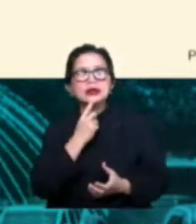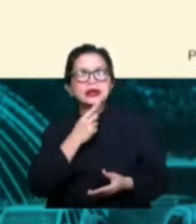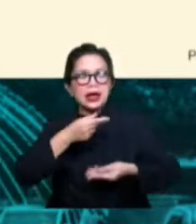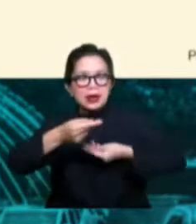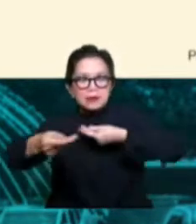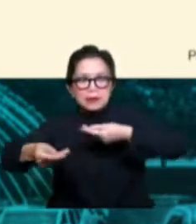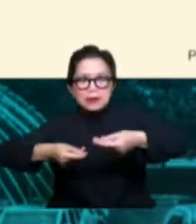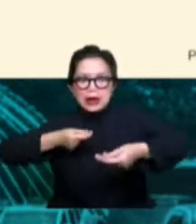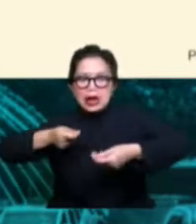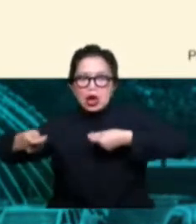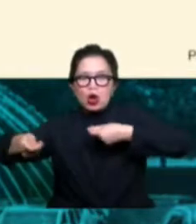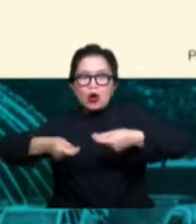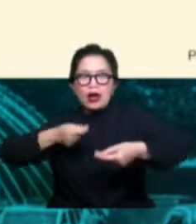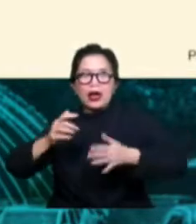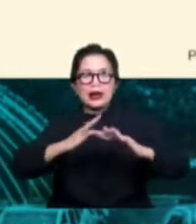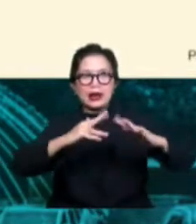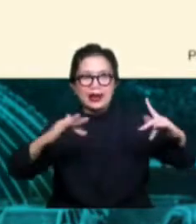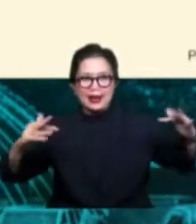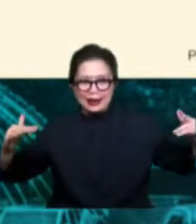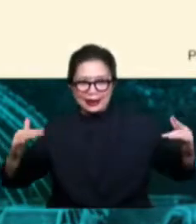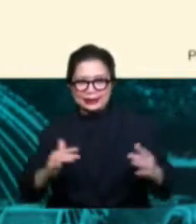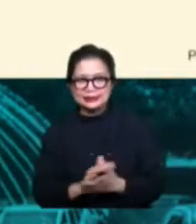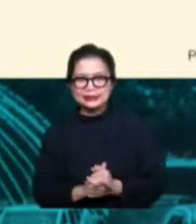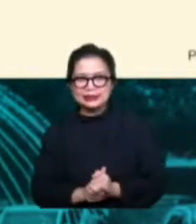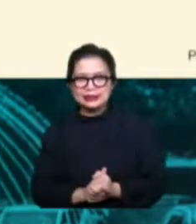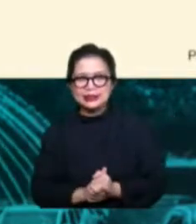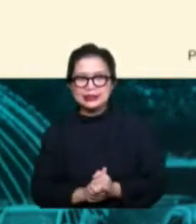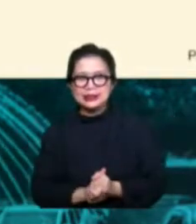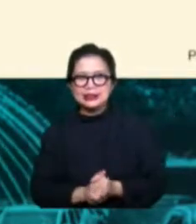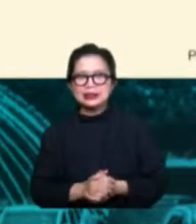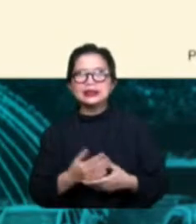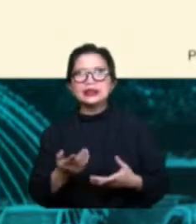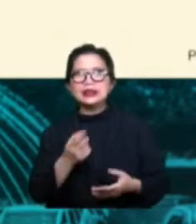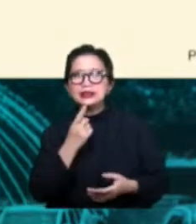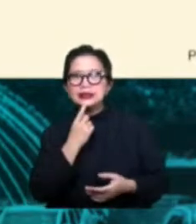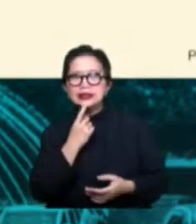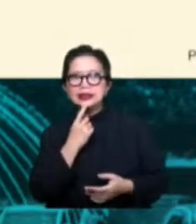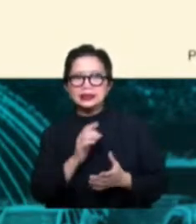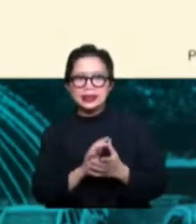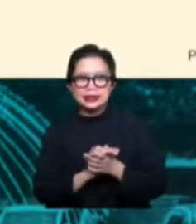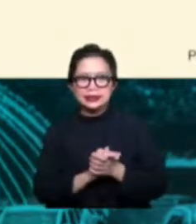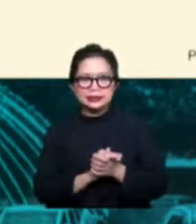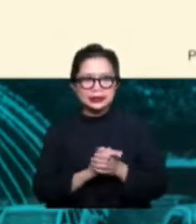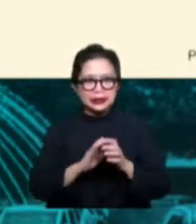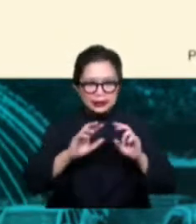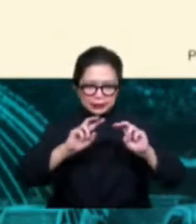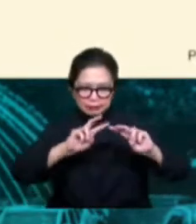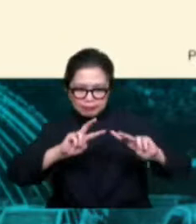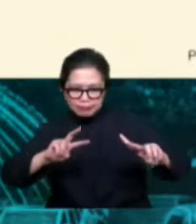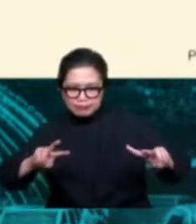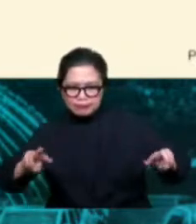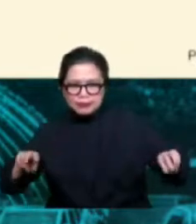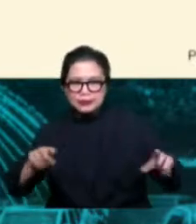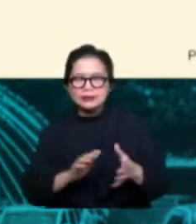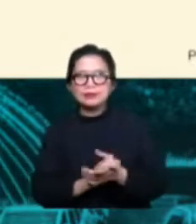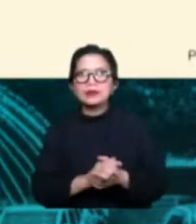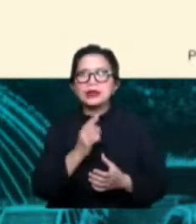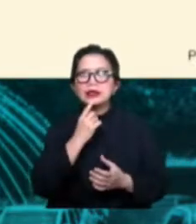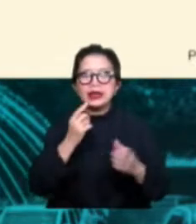investment opportunity in the provision of telemedicine and technology for business model, innovation, health sector become